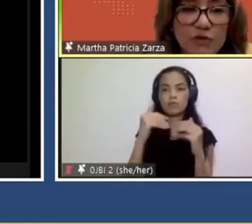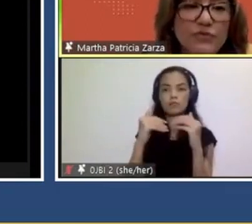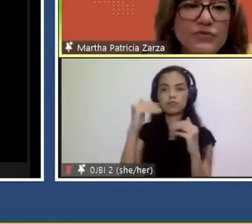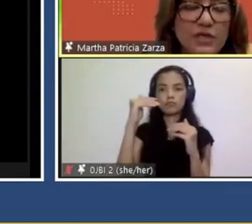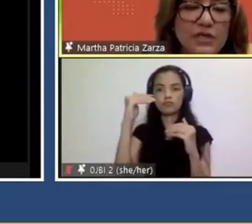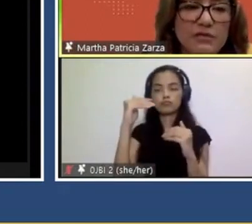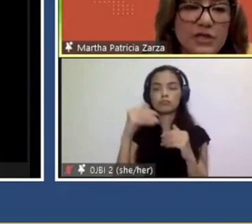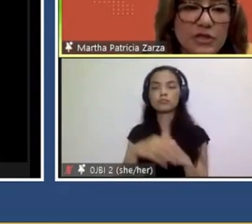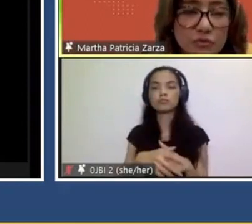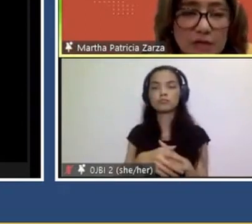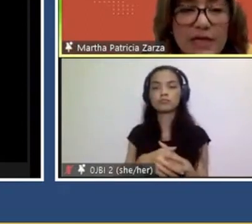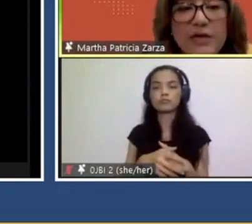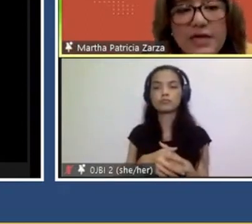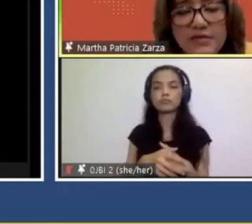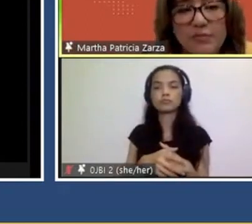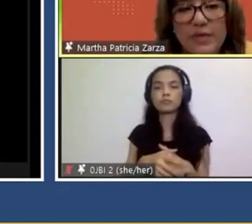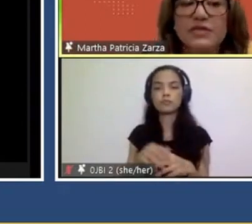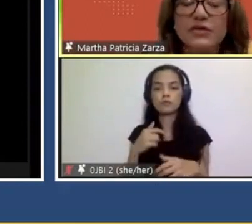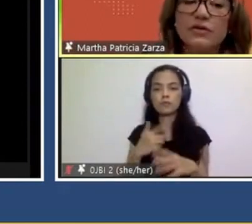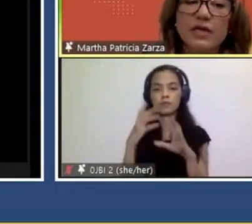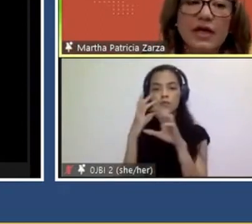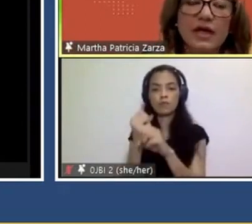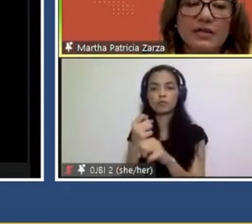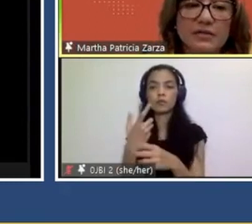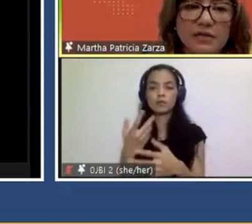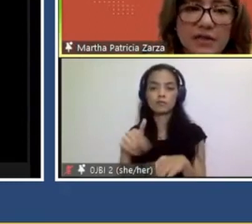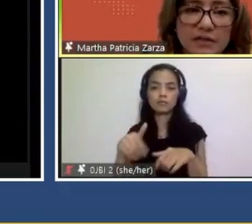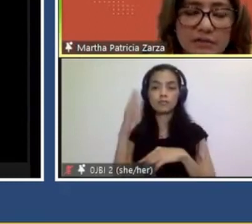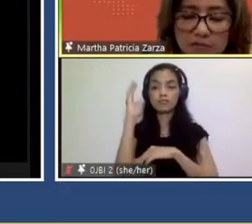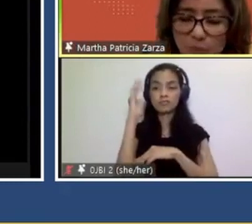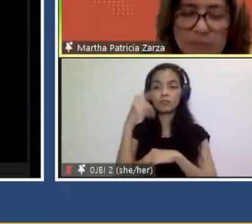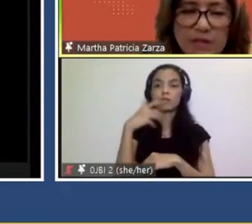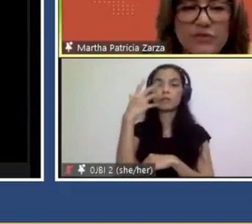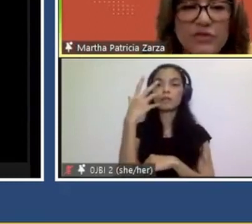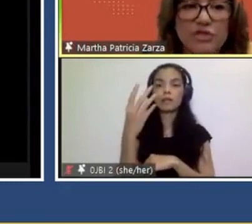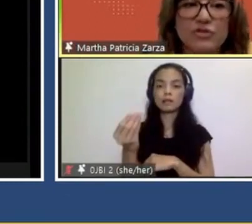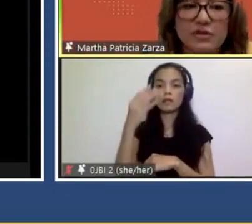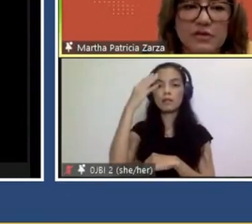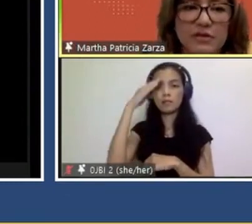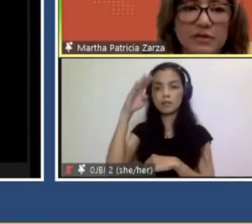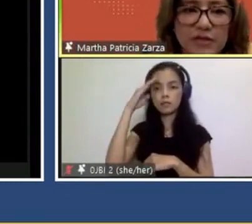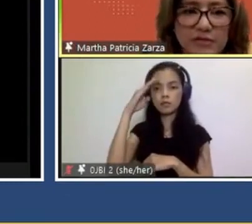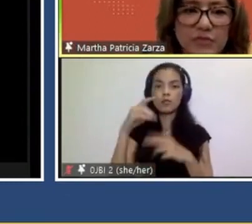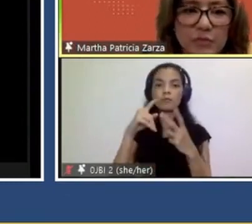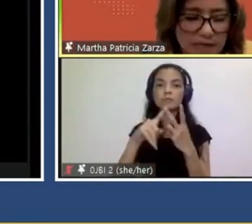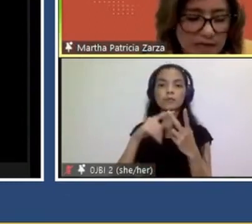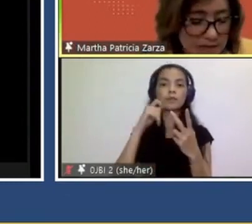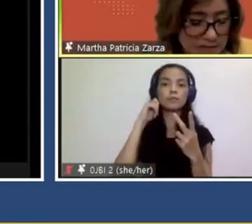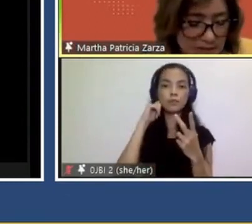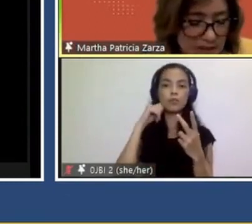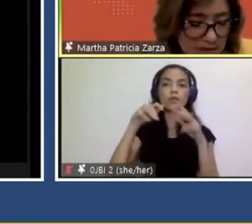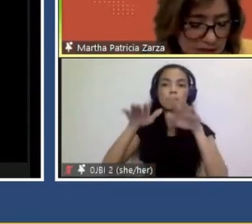is focused in rural areas of Mexico and in women conditions of the